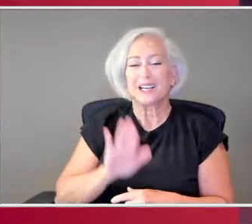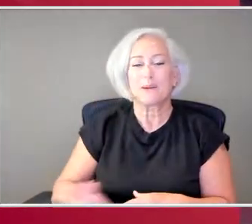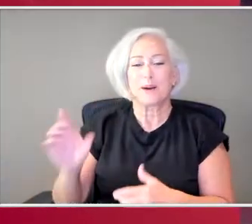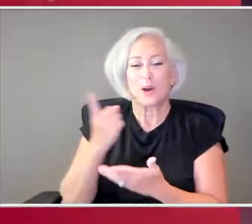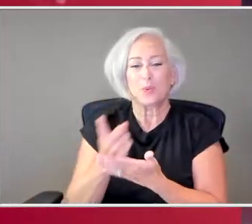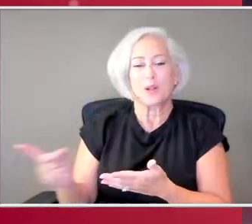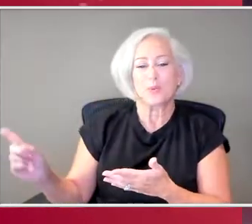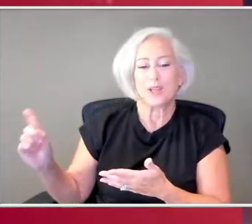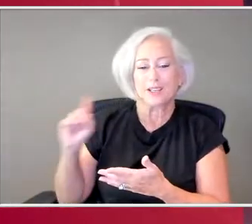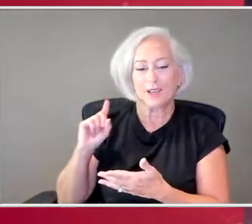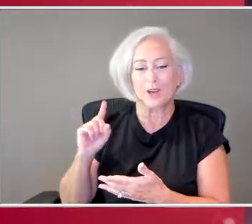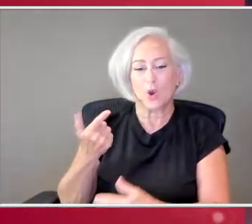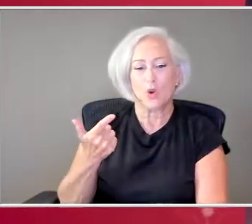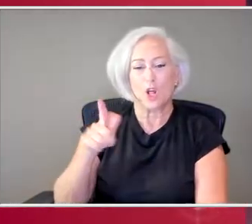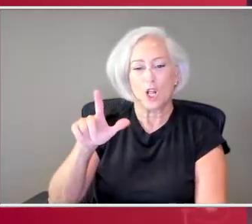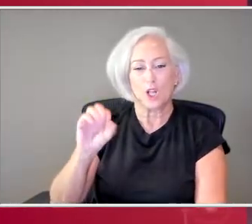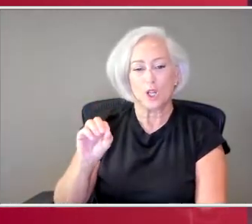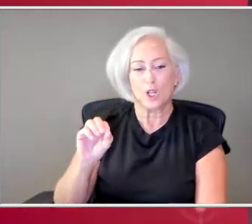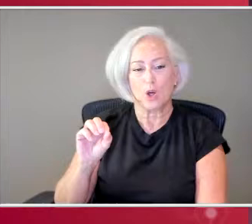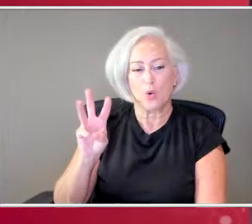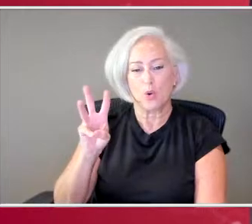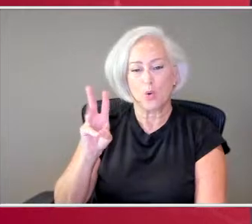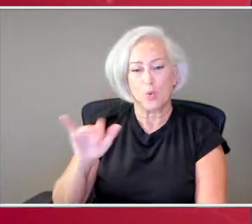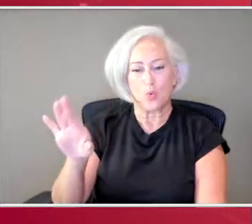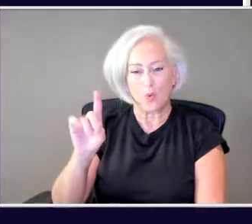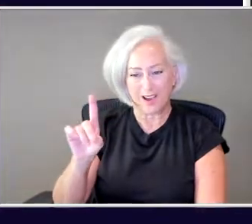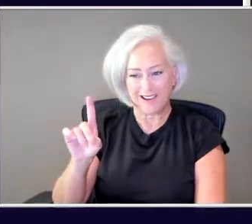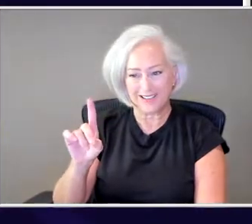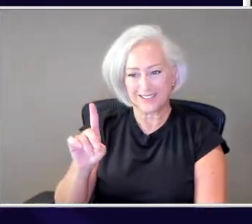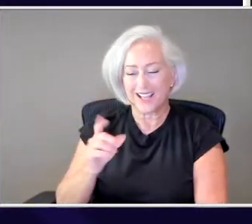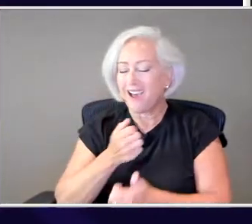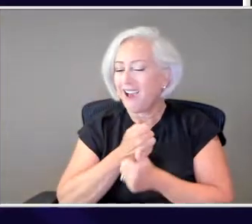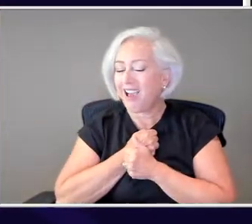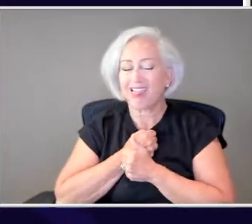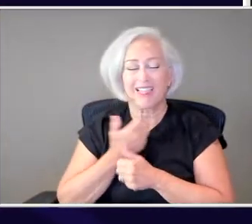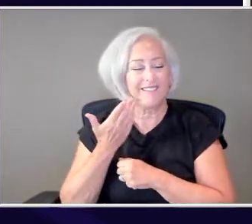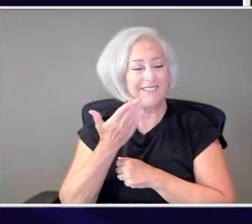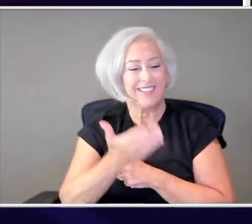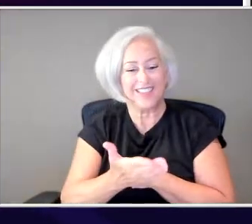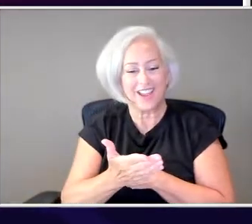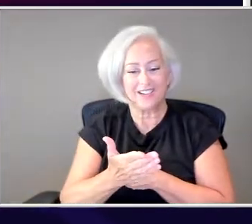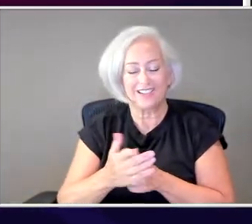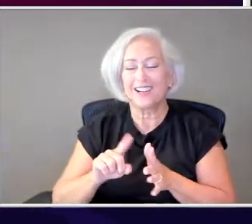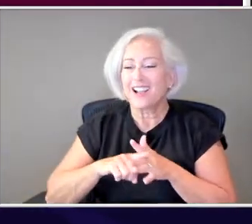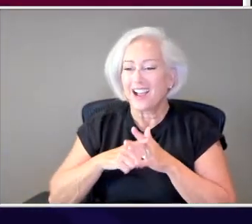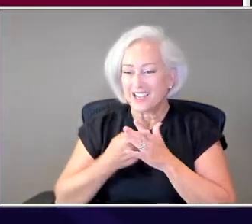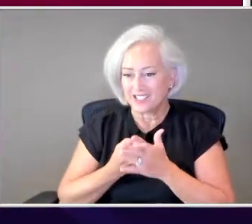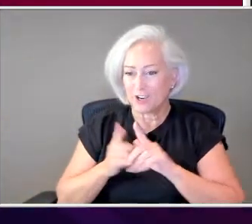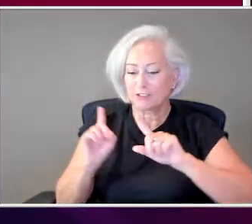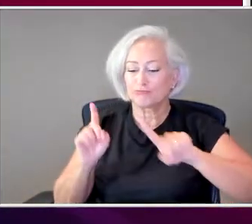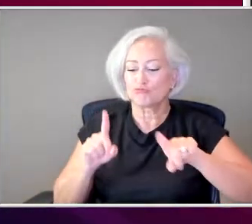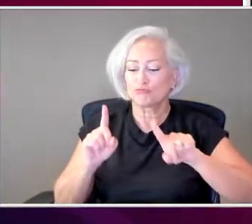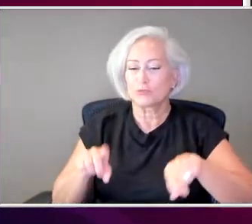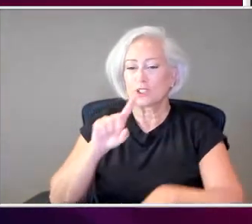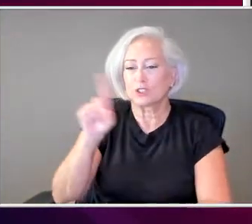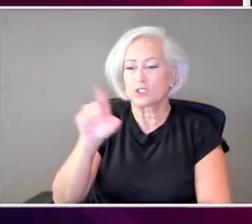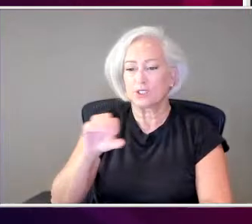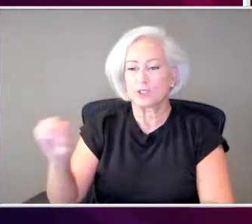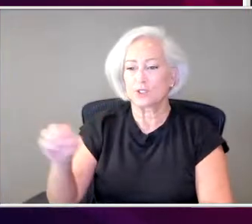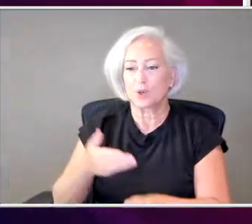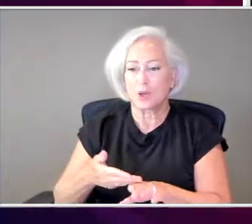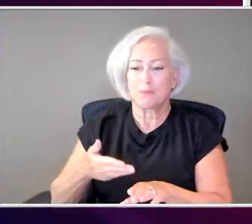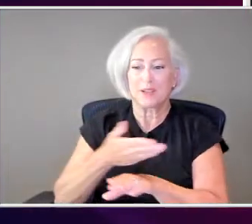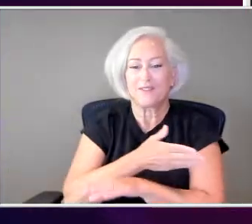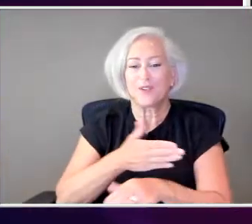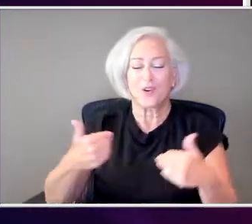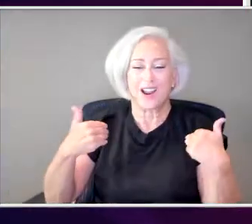Wild. And you love it there. I love it there. I started taking kids to the zoo before I even had kids. It's a